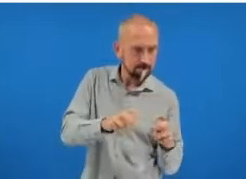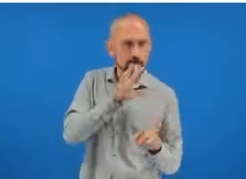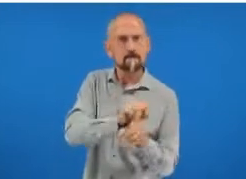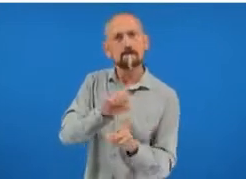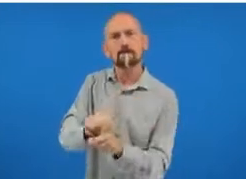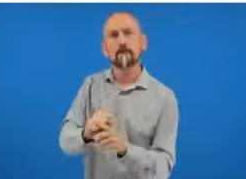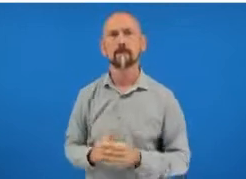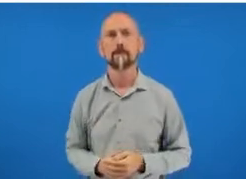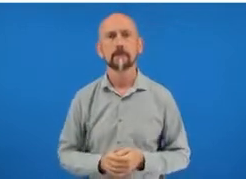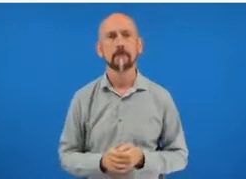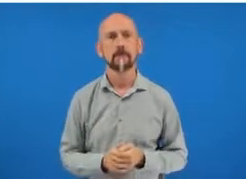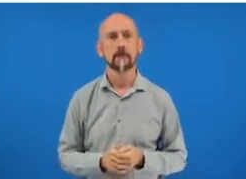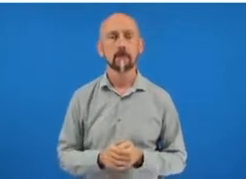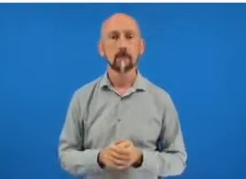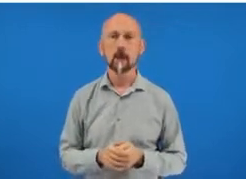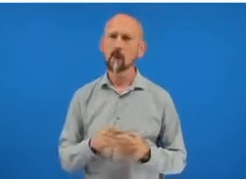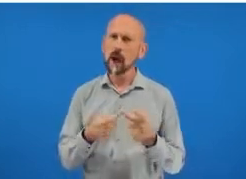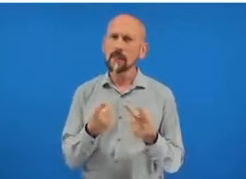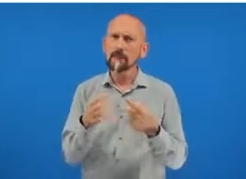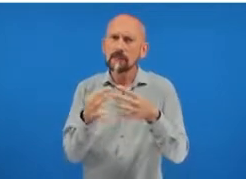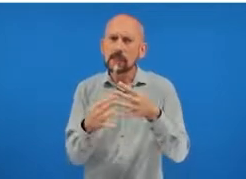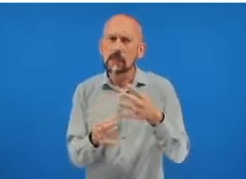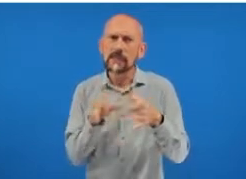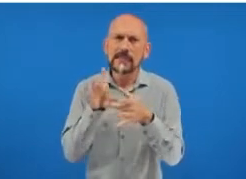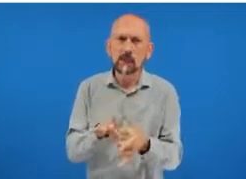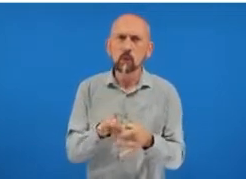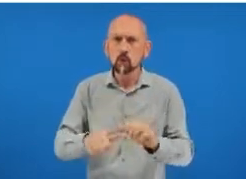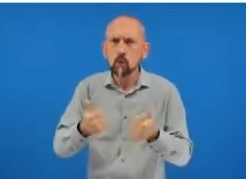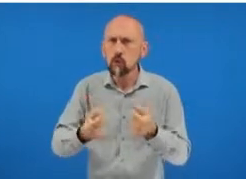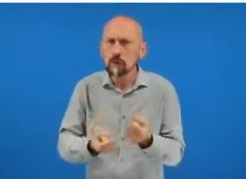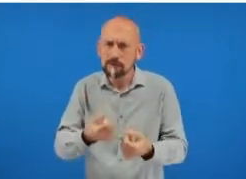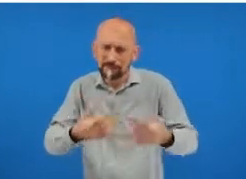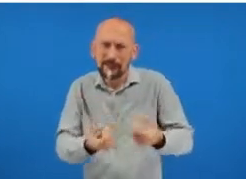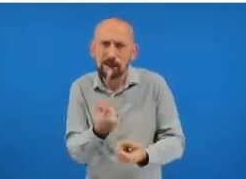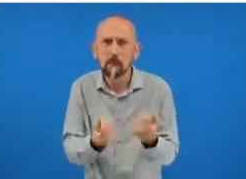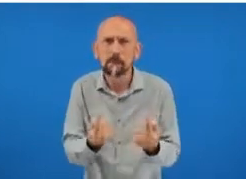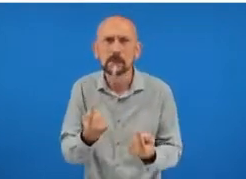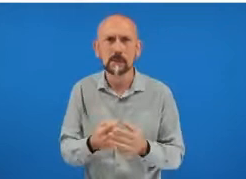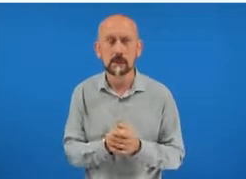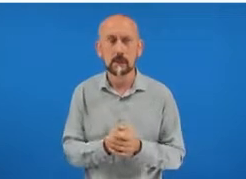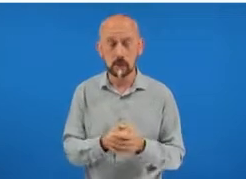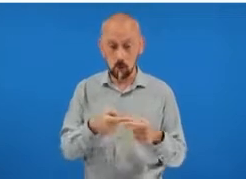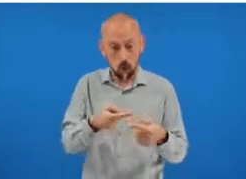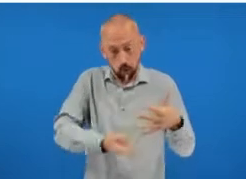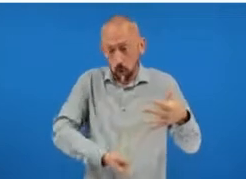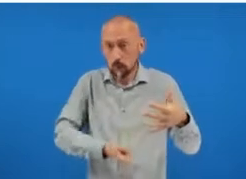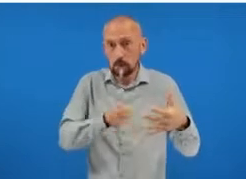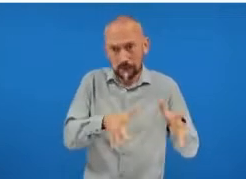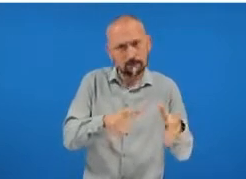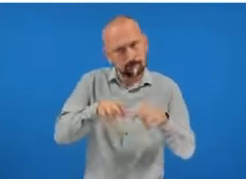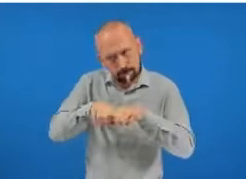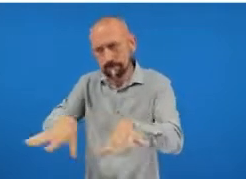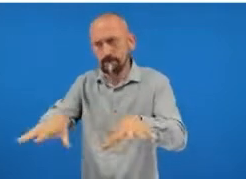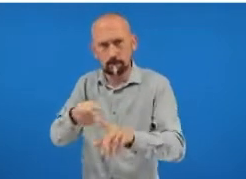associated with very good outcomes, all of which have now been changed as a consequence? Well, the first is to do with the assessment. In